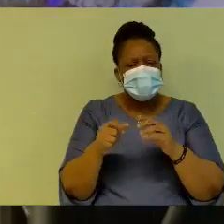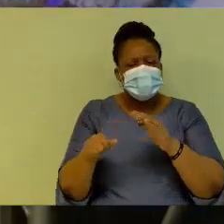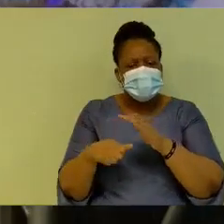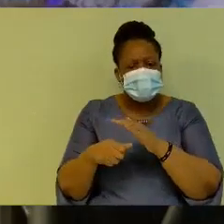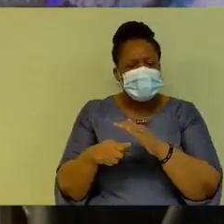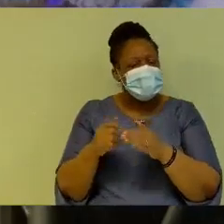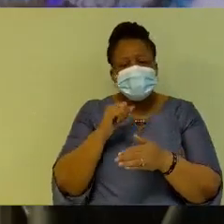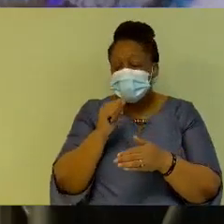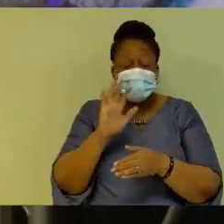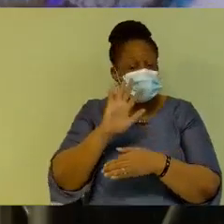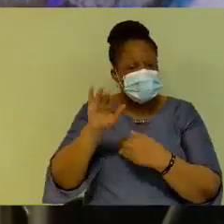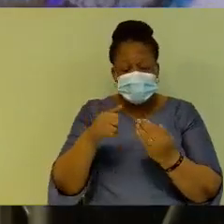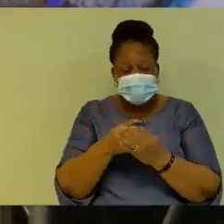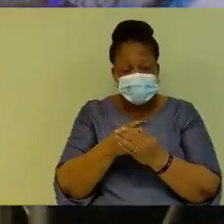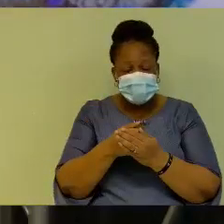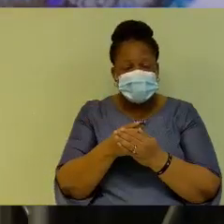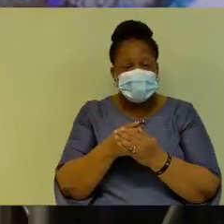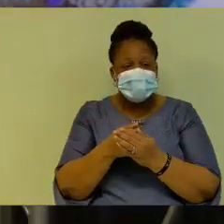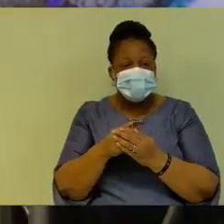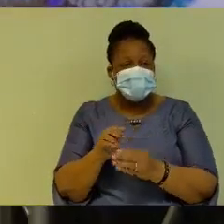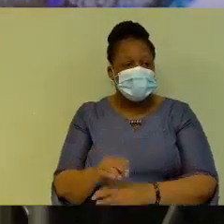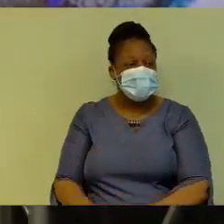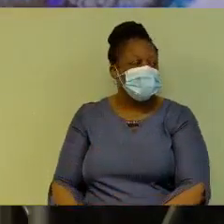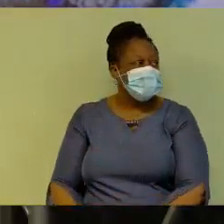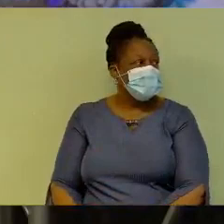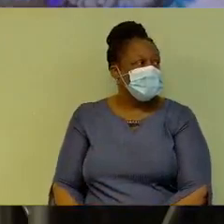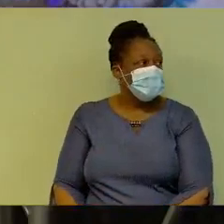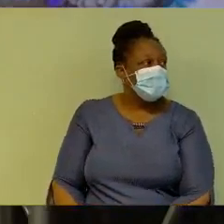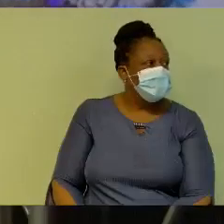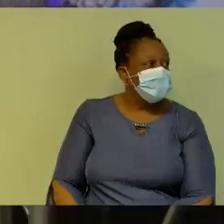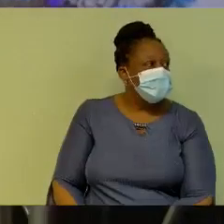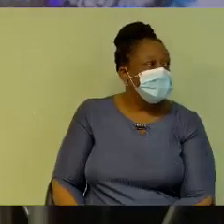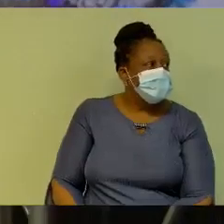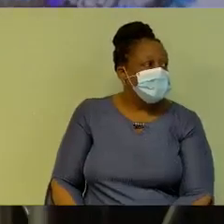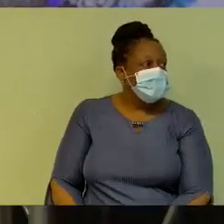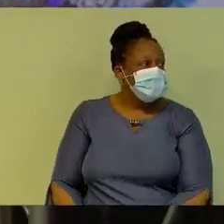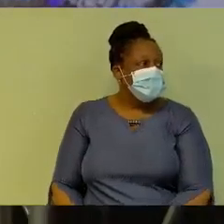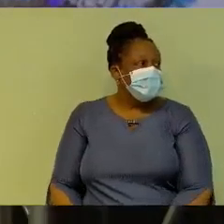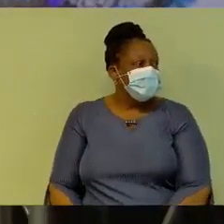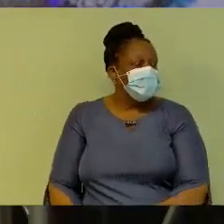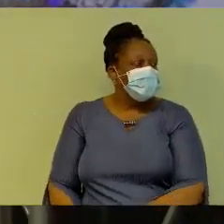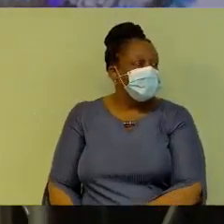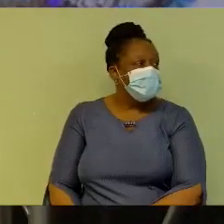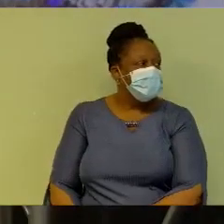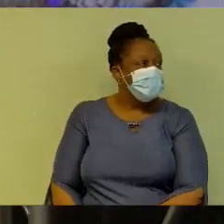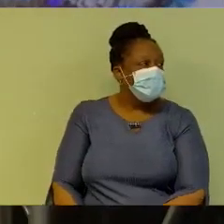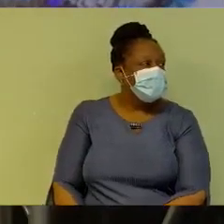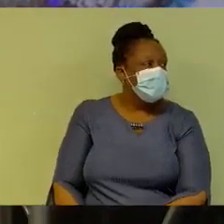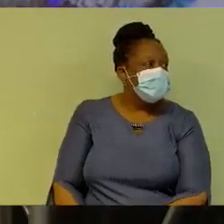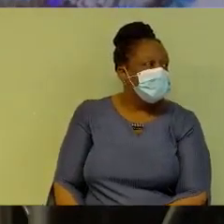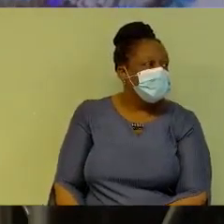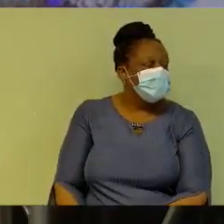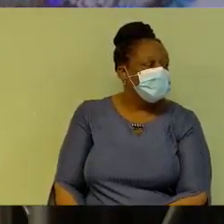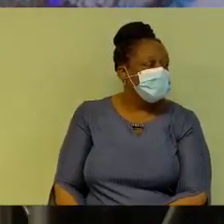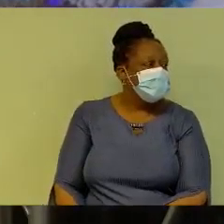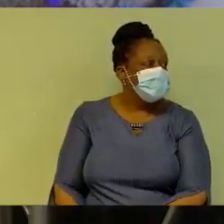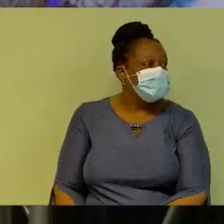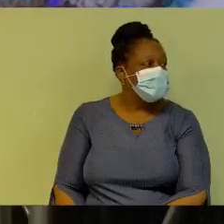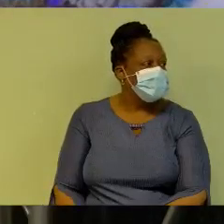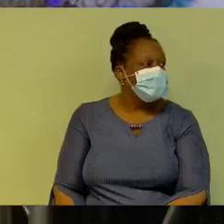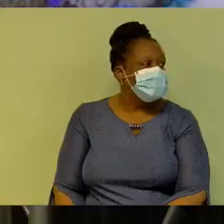Thank you for reading that question, Mr. Williams. Now, it's obvious that the person who